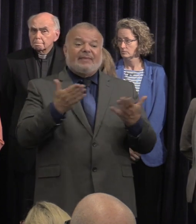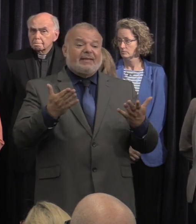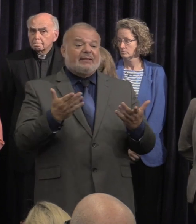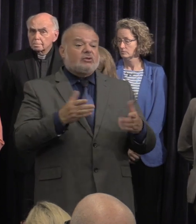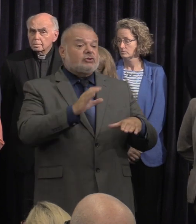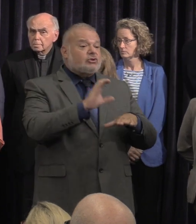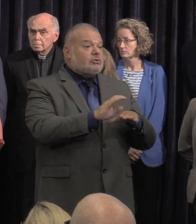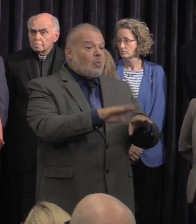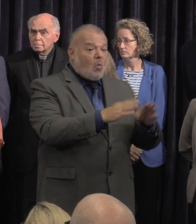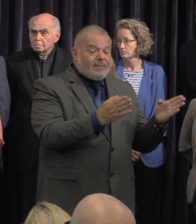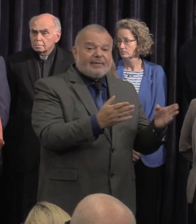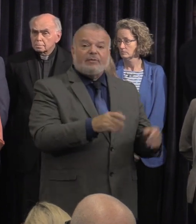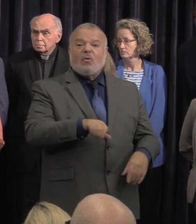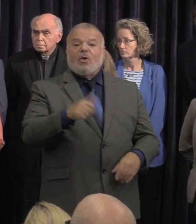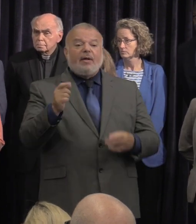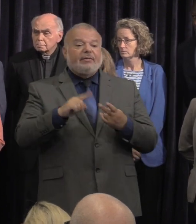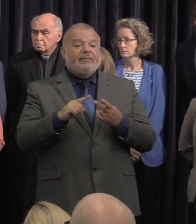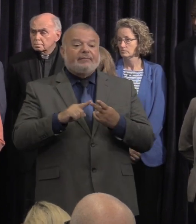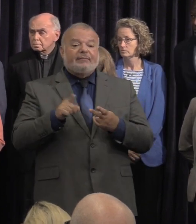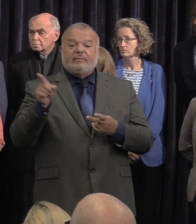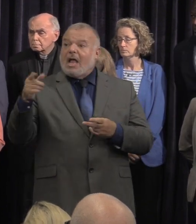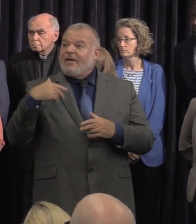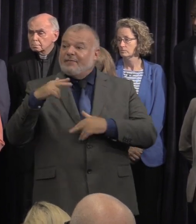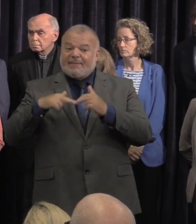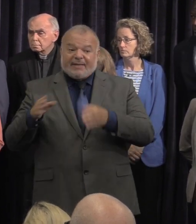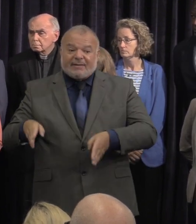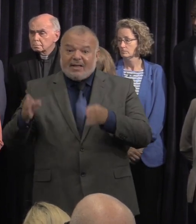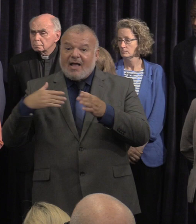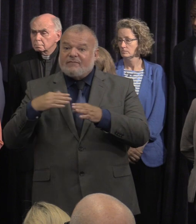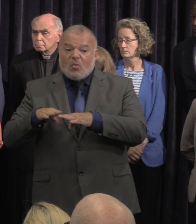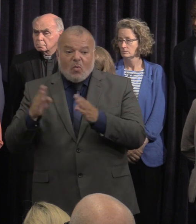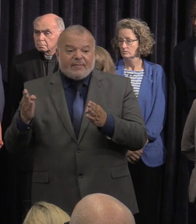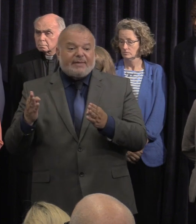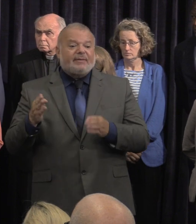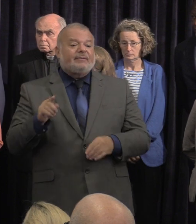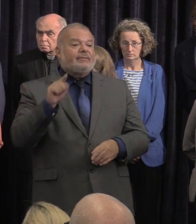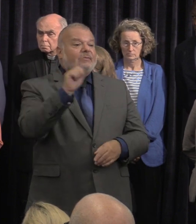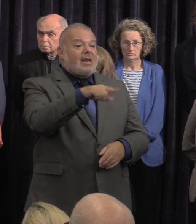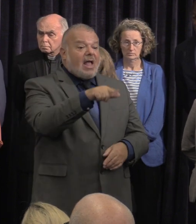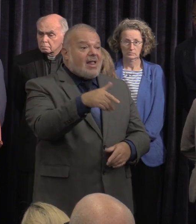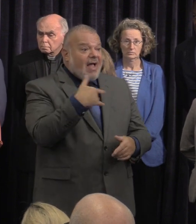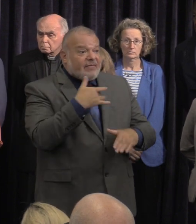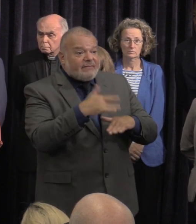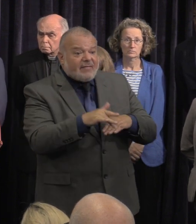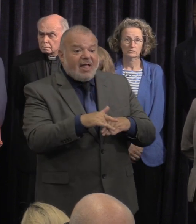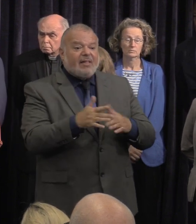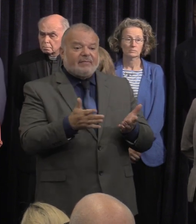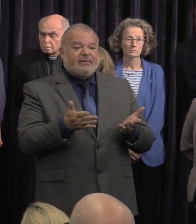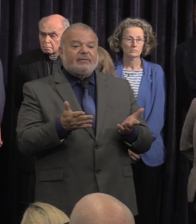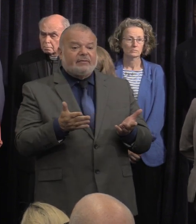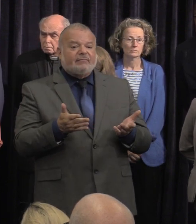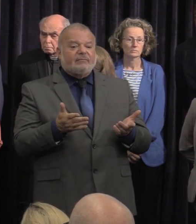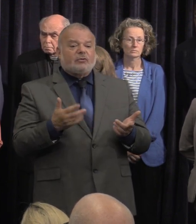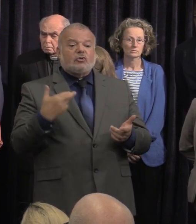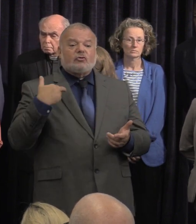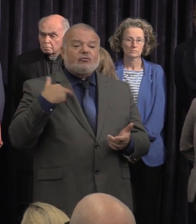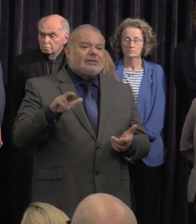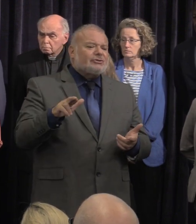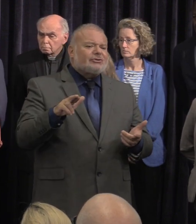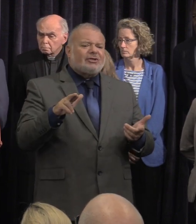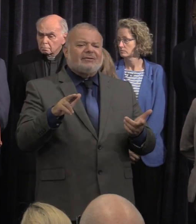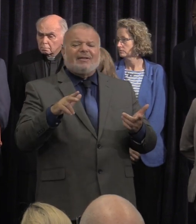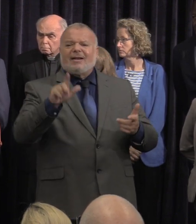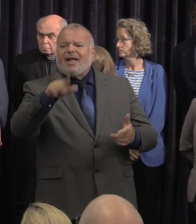We're turning to the private sector, to private residents, to the faith community, to open your homes, your churches, your temples,